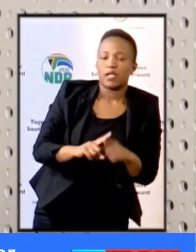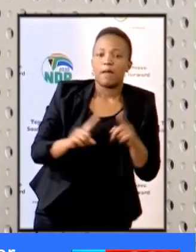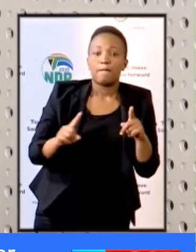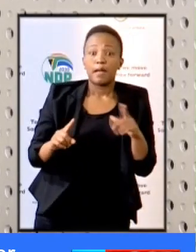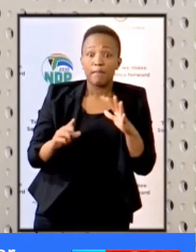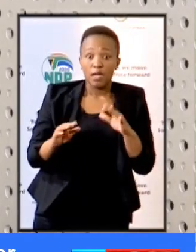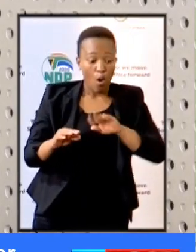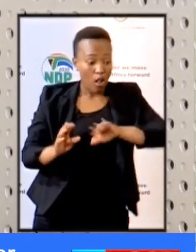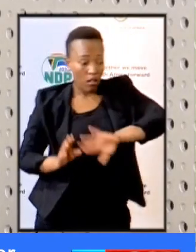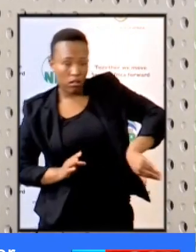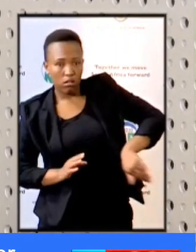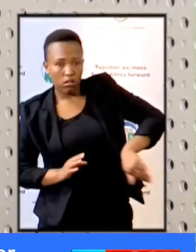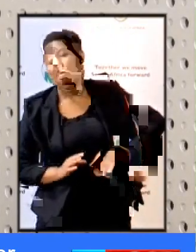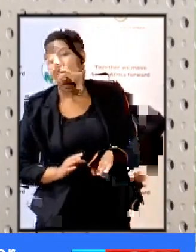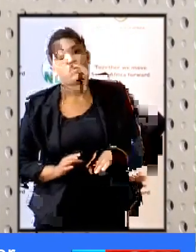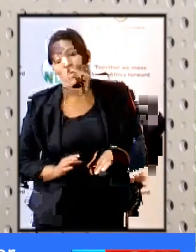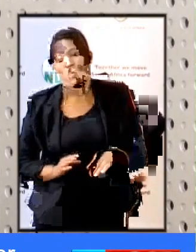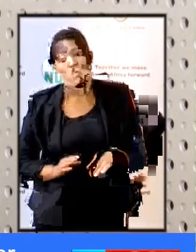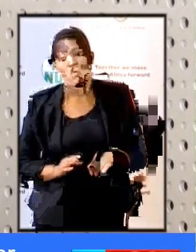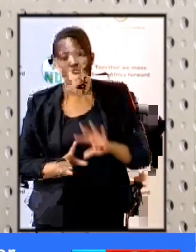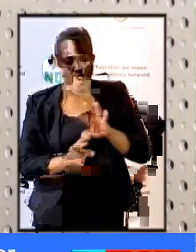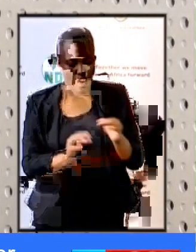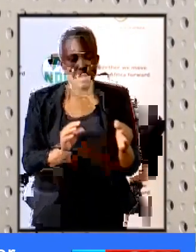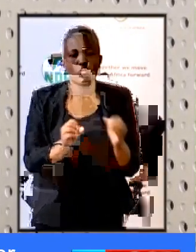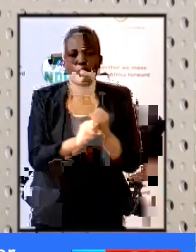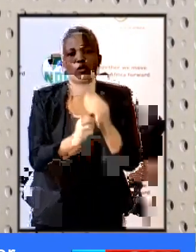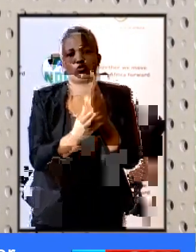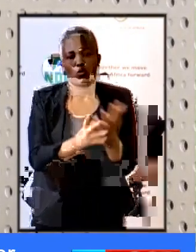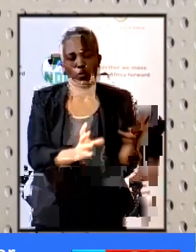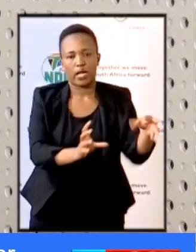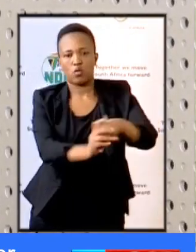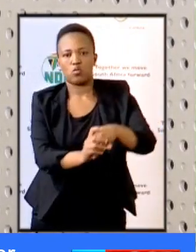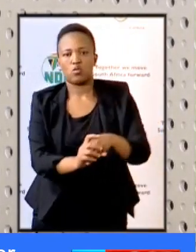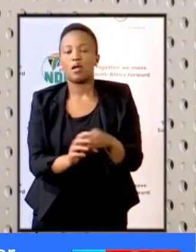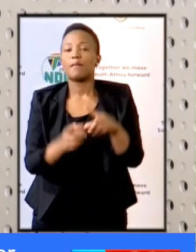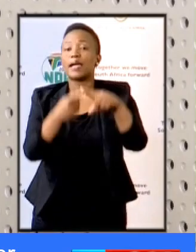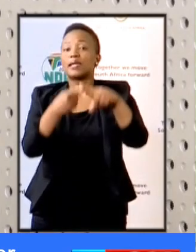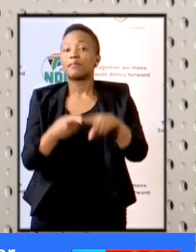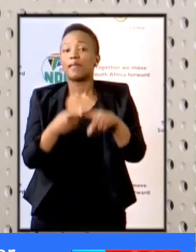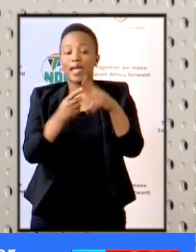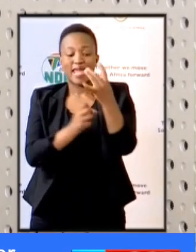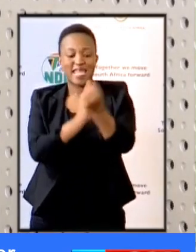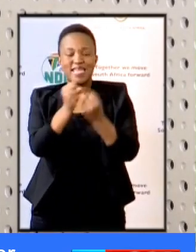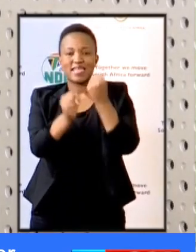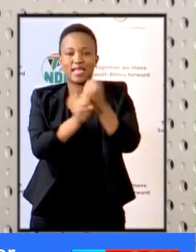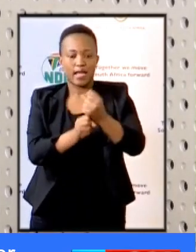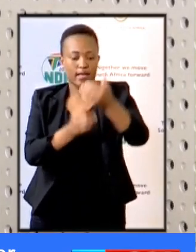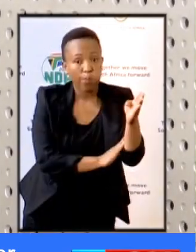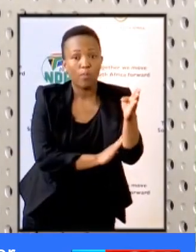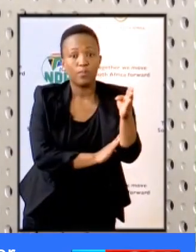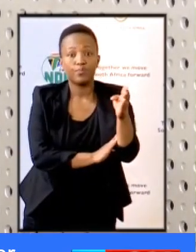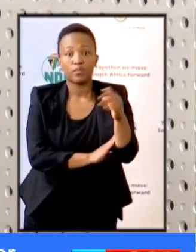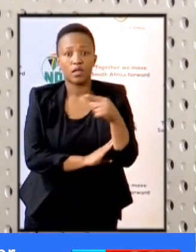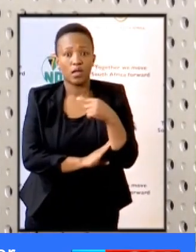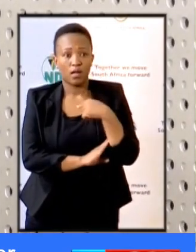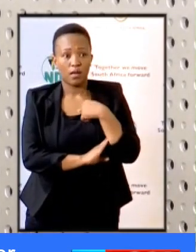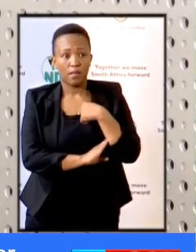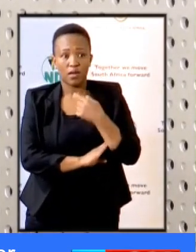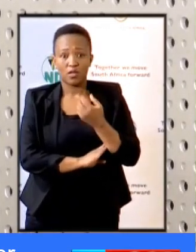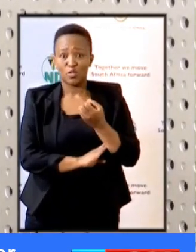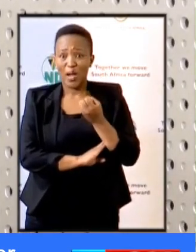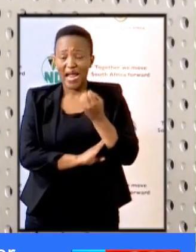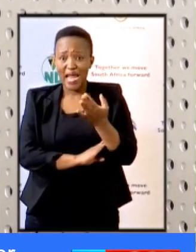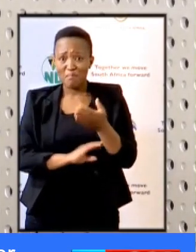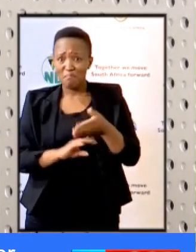day. Now, this relates to when do we finish the academic. No one can claim to have experience of what we